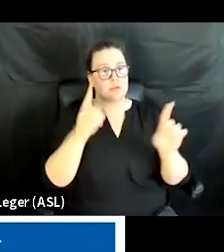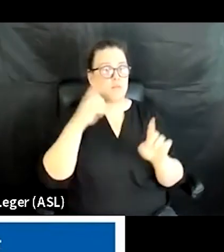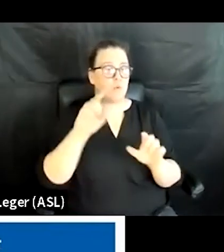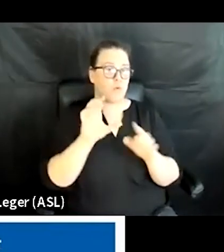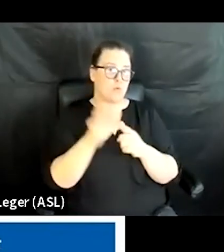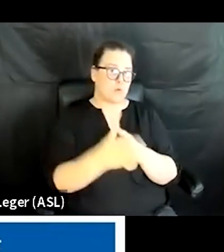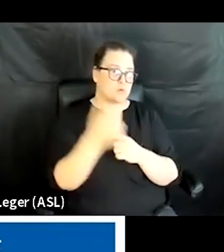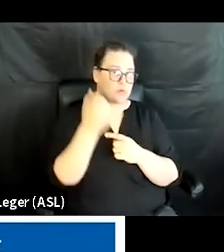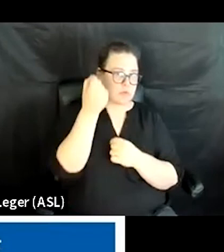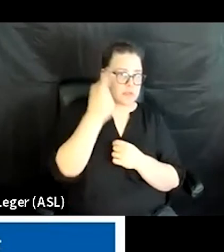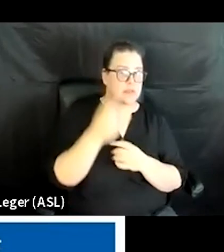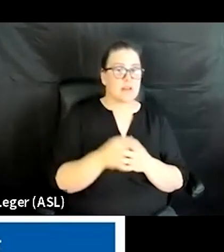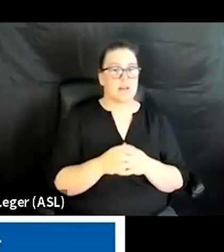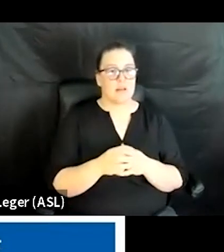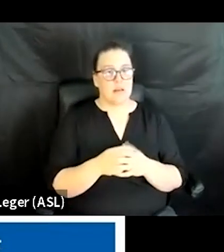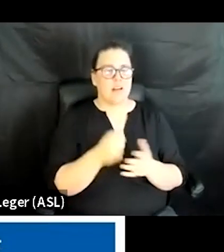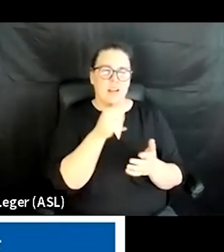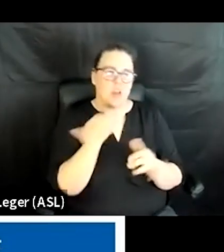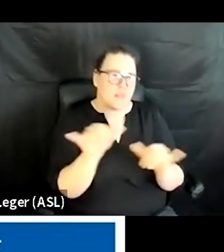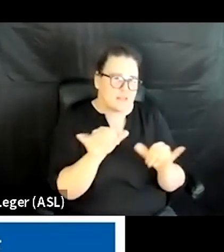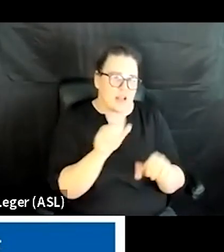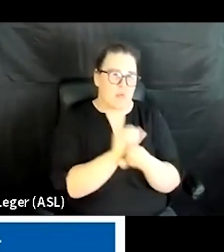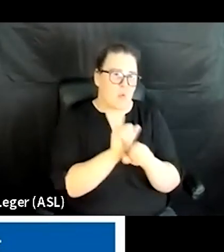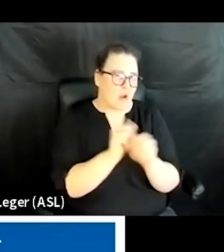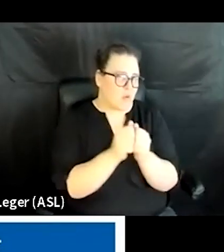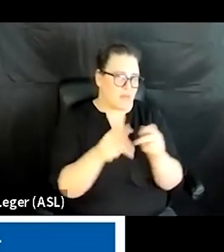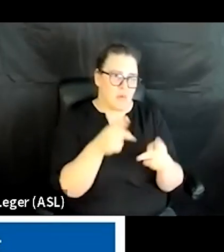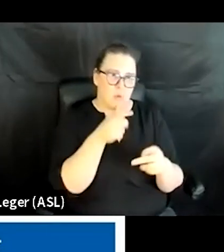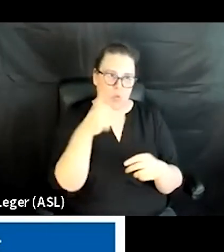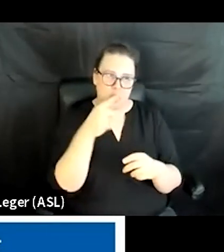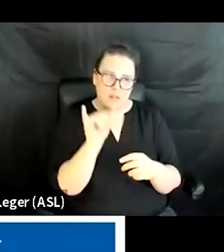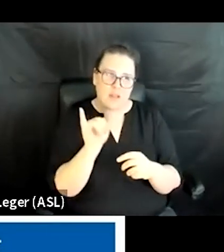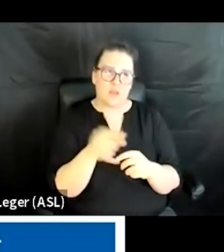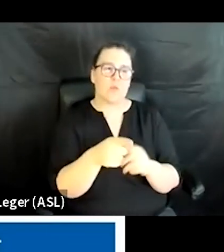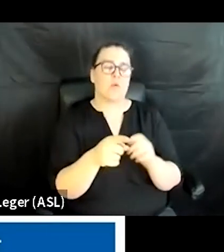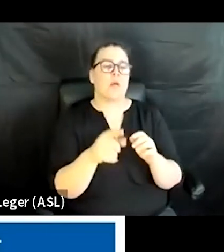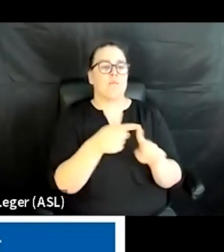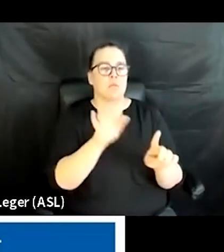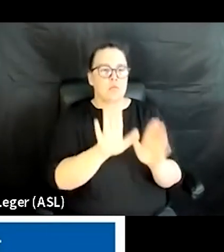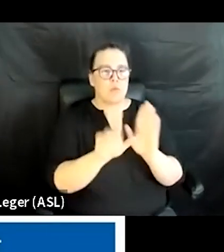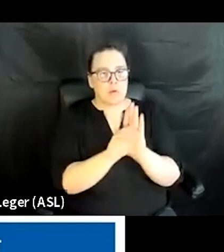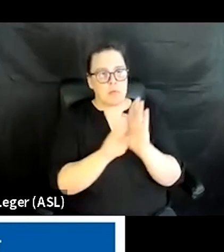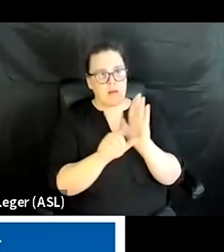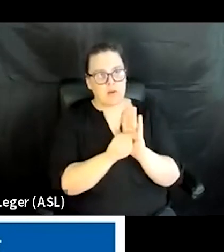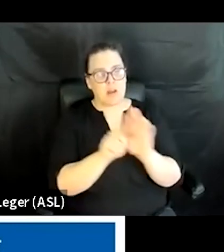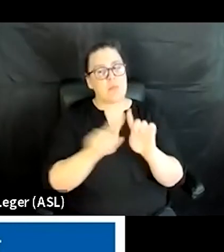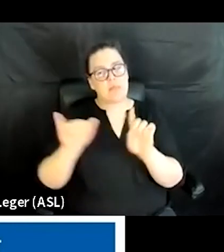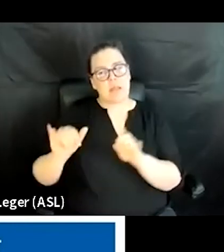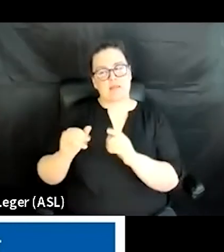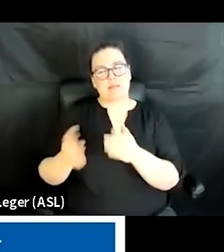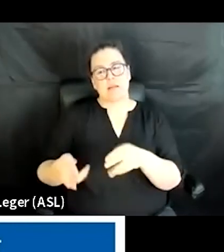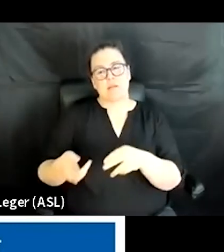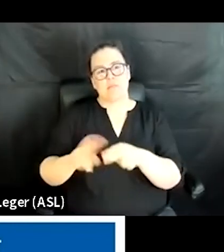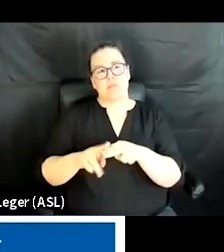think as Mark had said, working with somebody who looks like you and comes from your same background, but certainly just increasing skills to serve a wider range